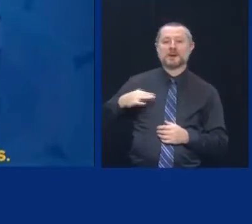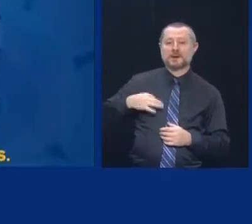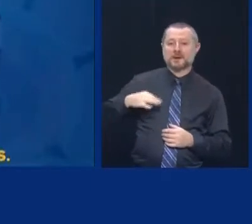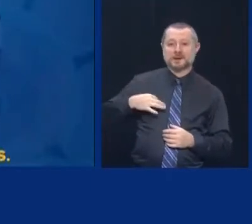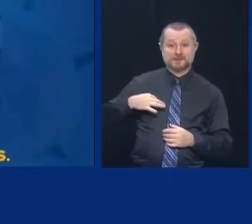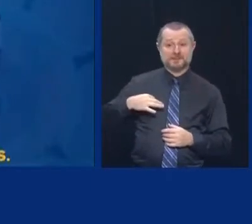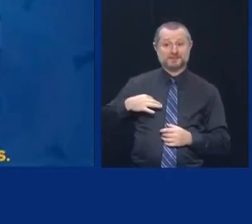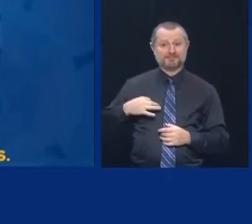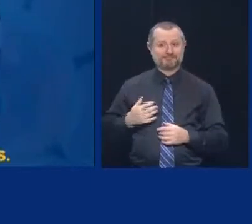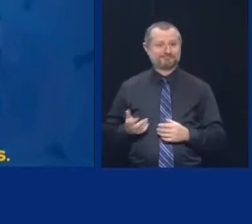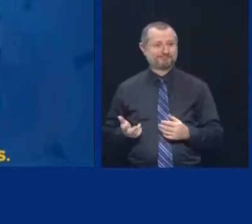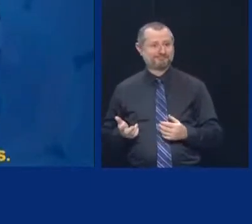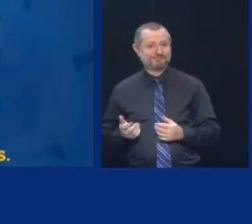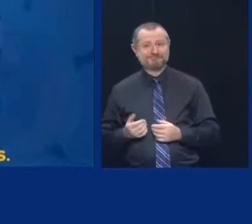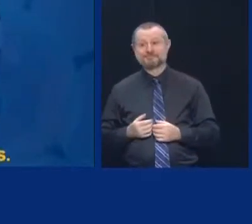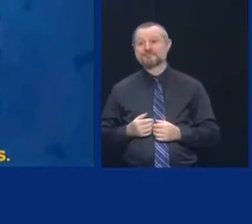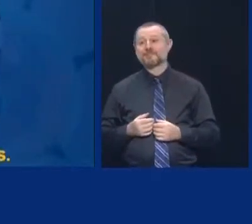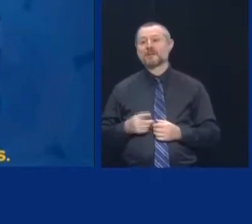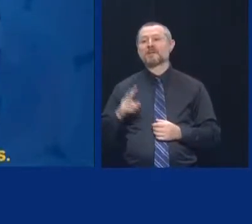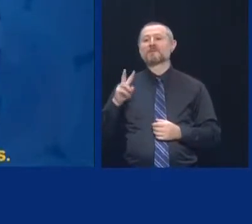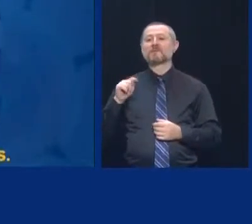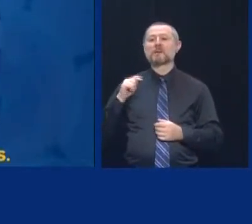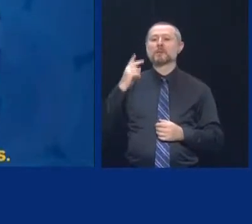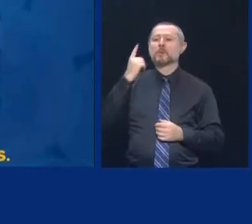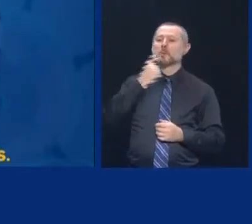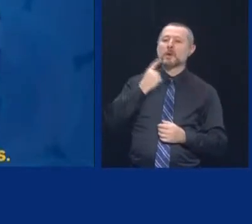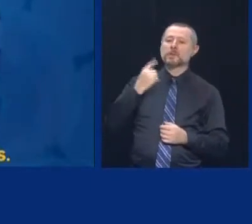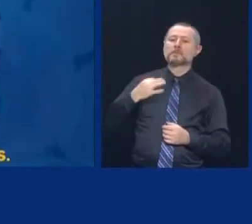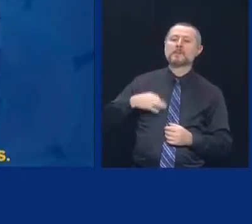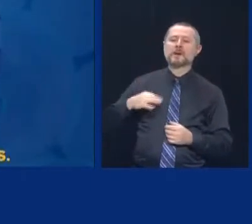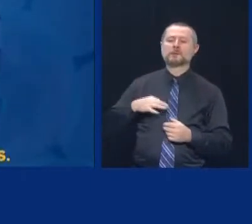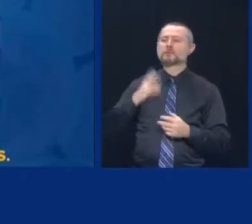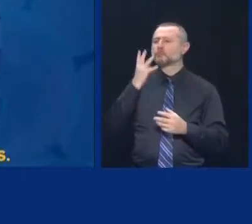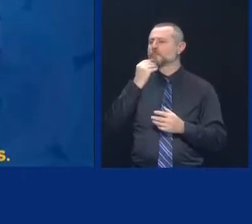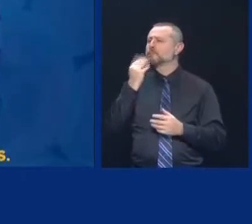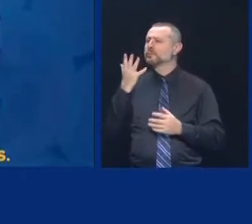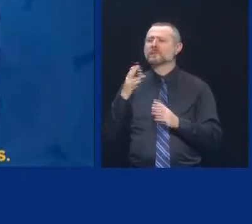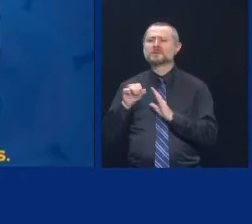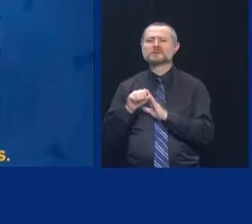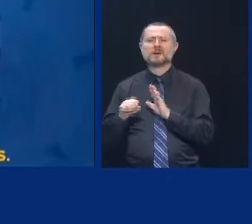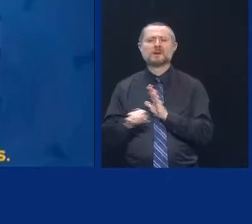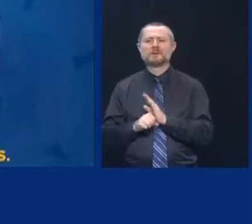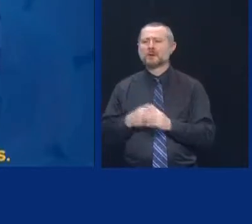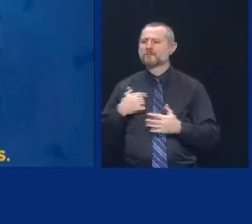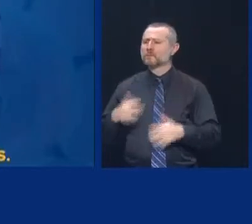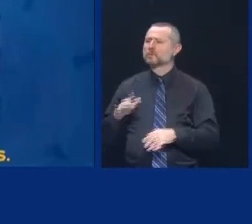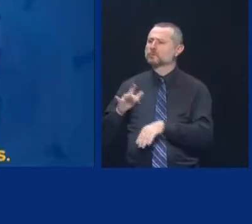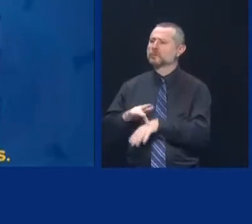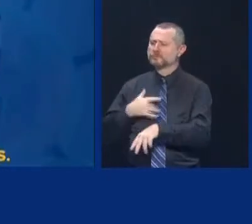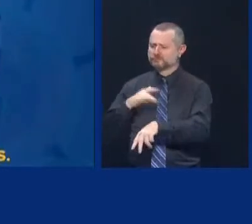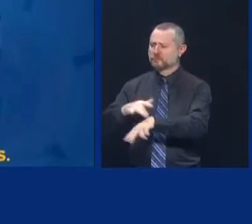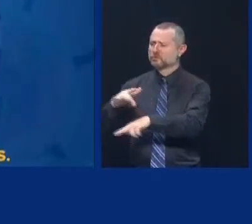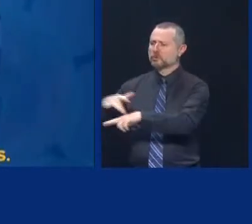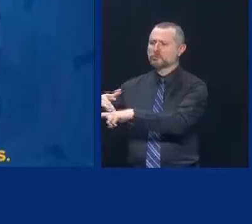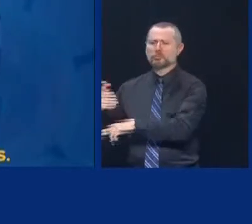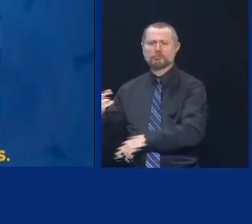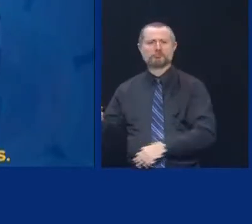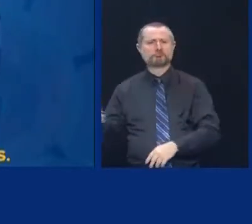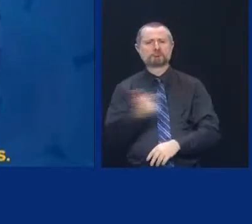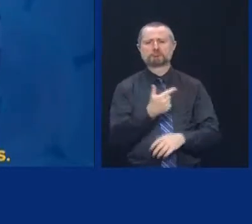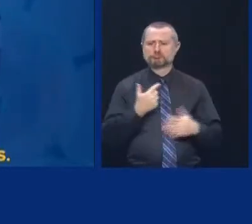Now, Vermont, Hawaii, and Maine, beautiful states. I've been to all three. Less